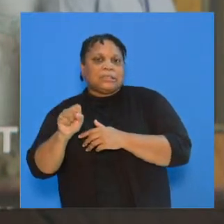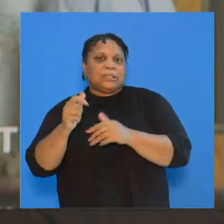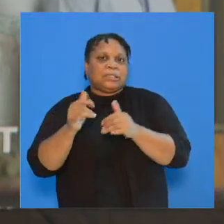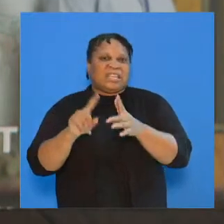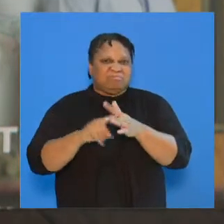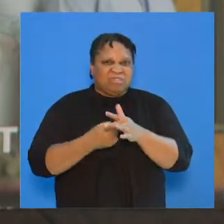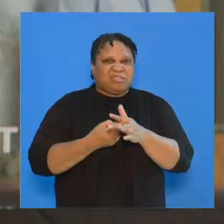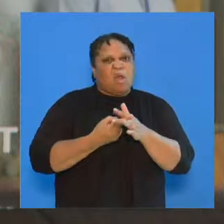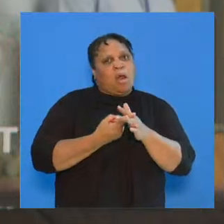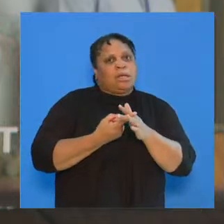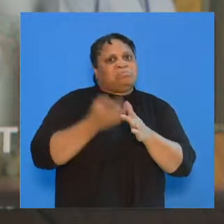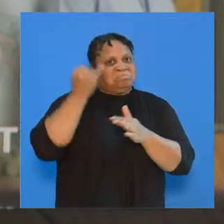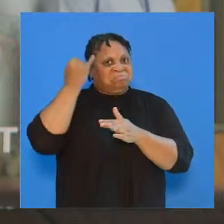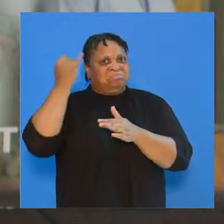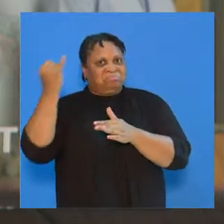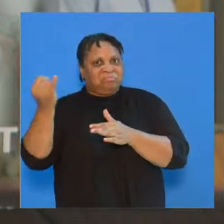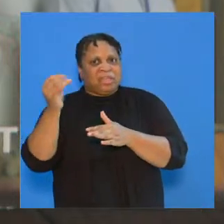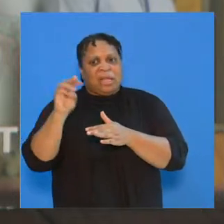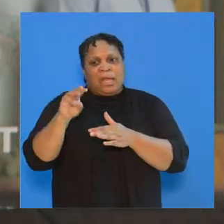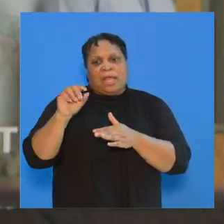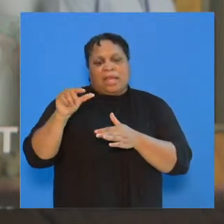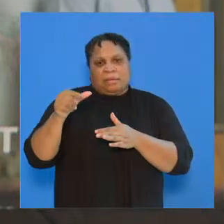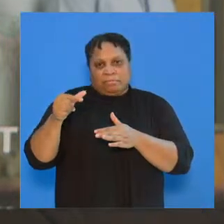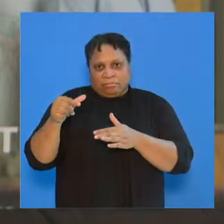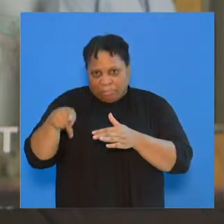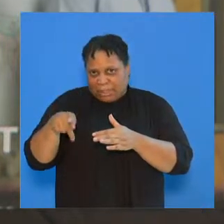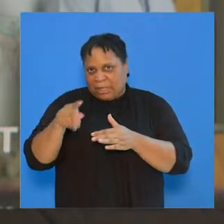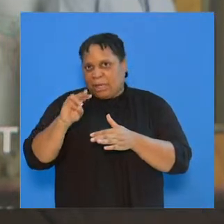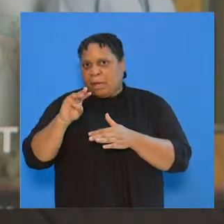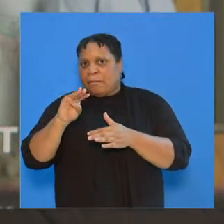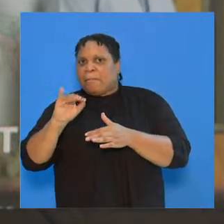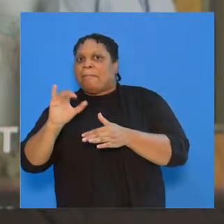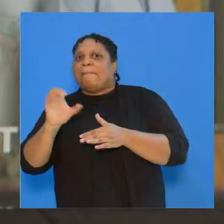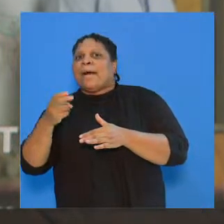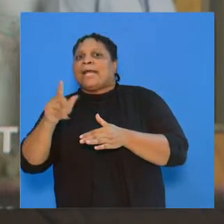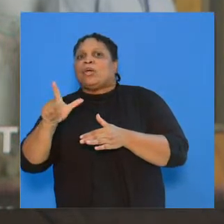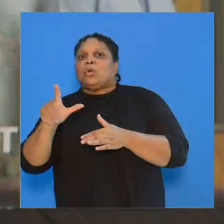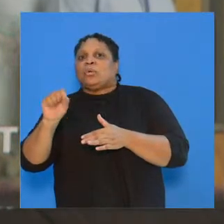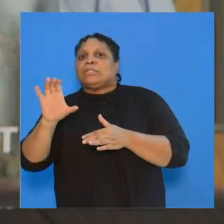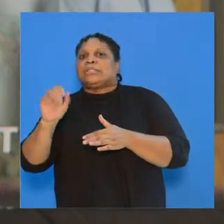has selected MP Michael Scott to chair that particular commission,